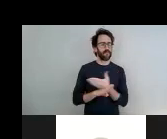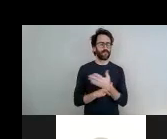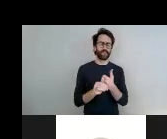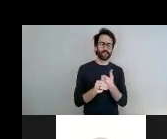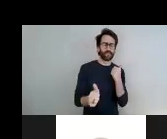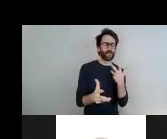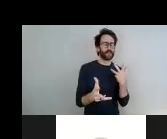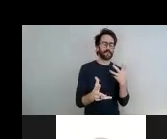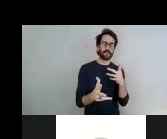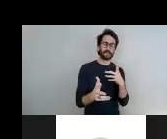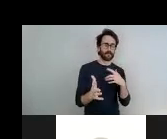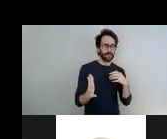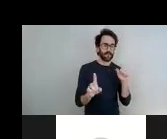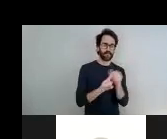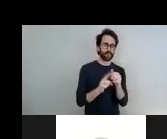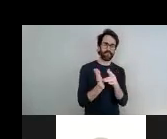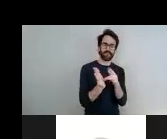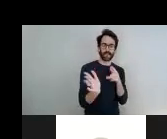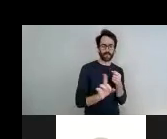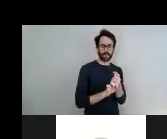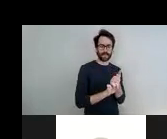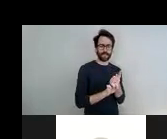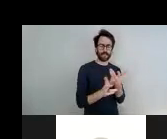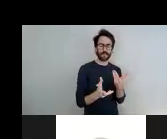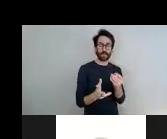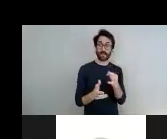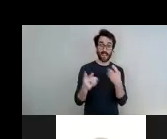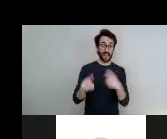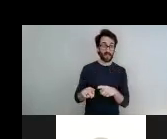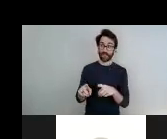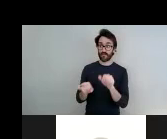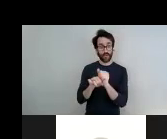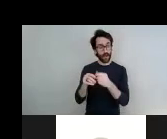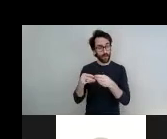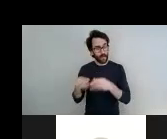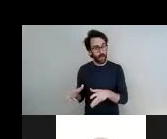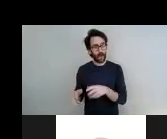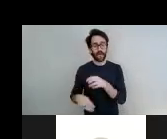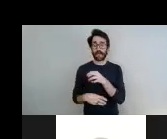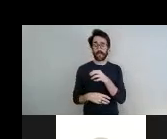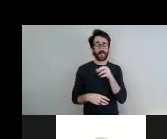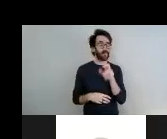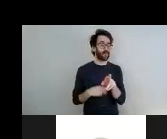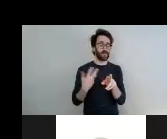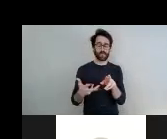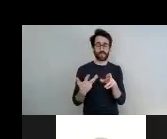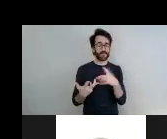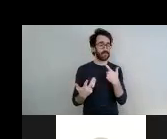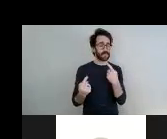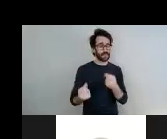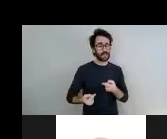being a victim. Because if you've lost your job and you're going